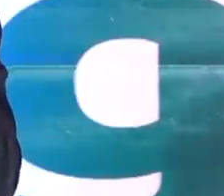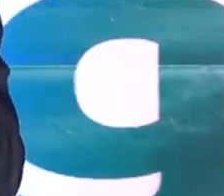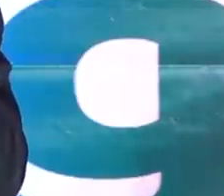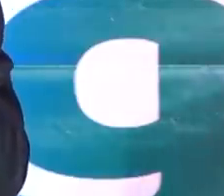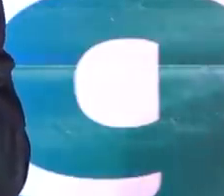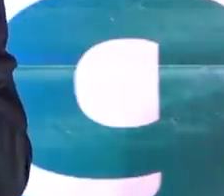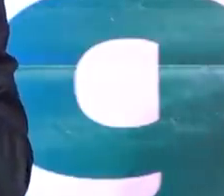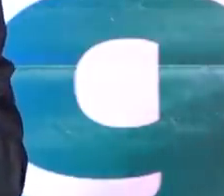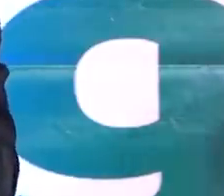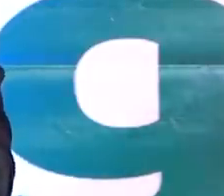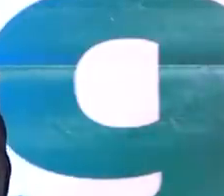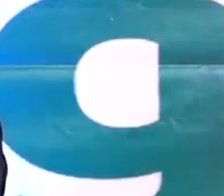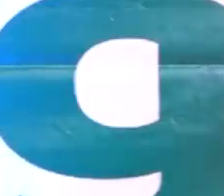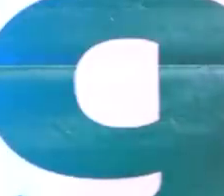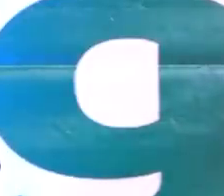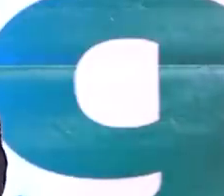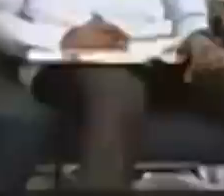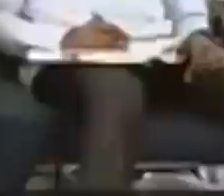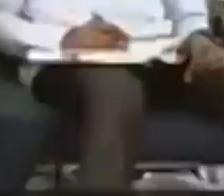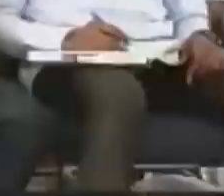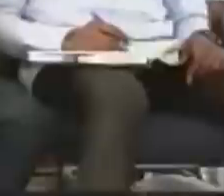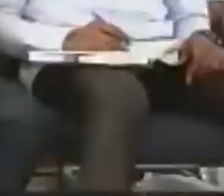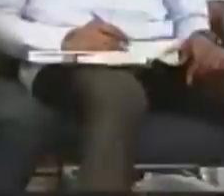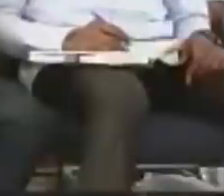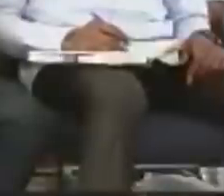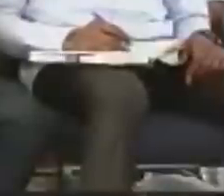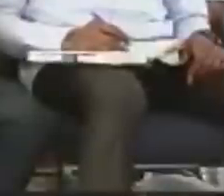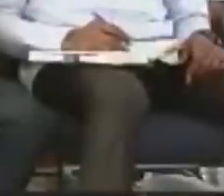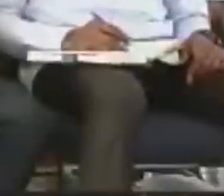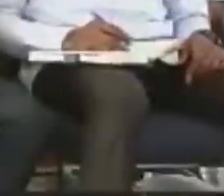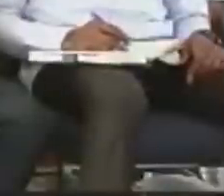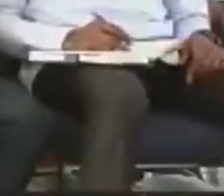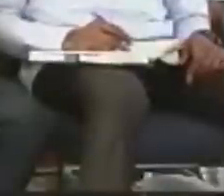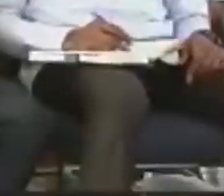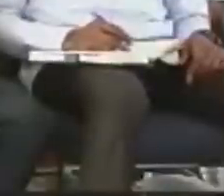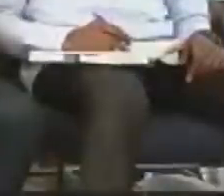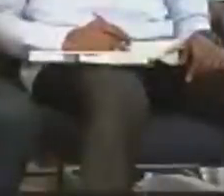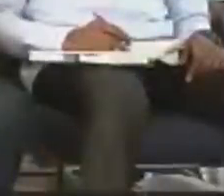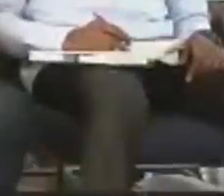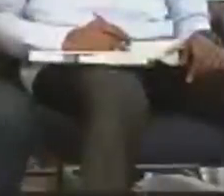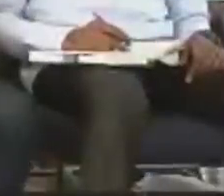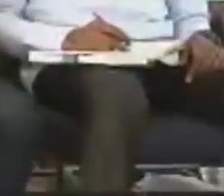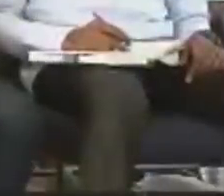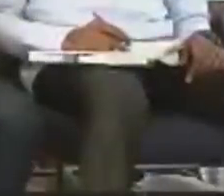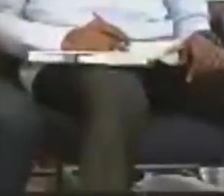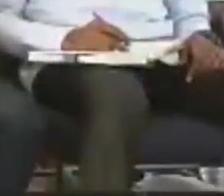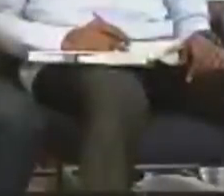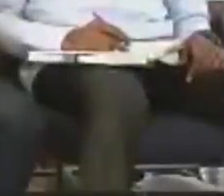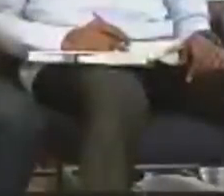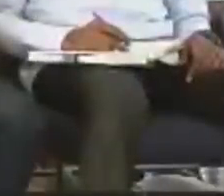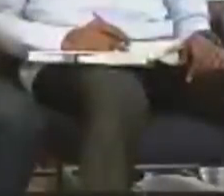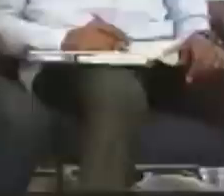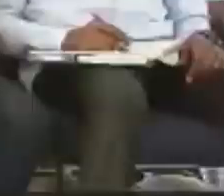your vindication like the new day sun. Certainly God will show up and then lift you